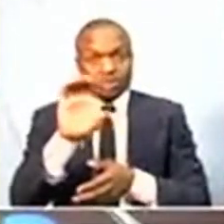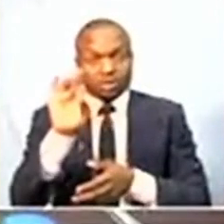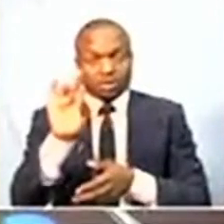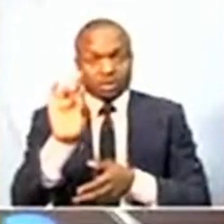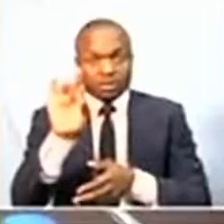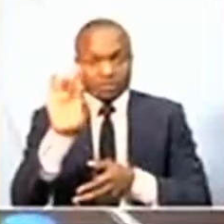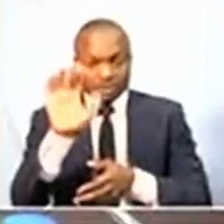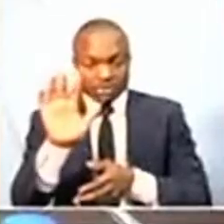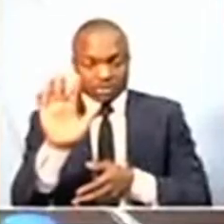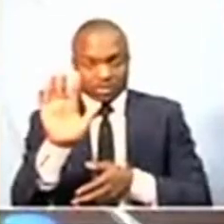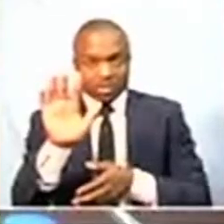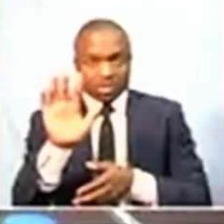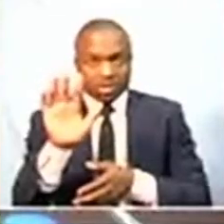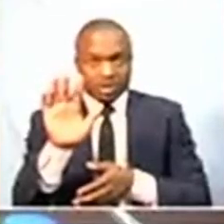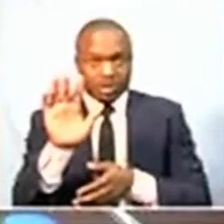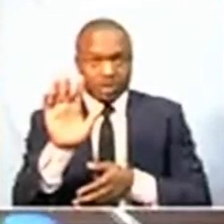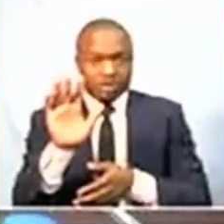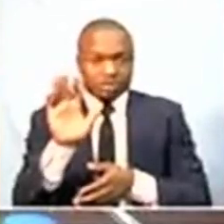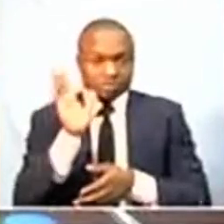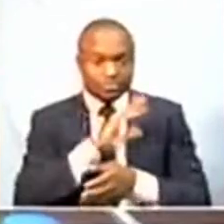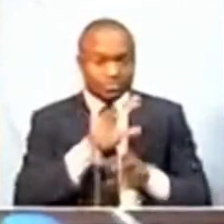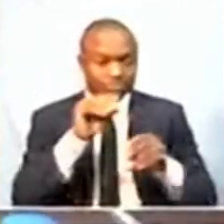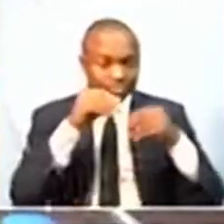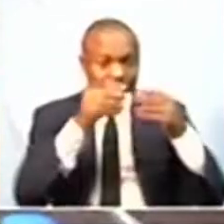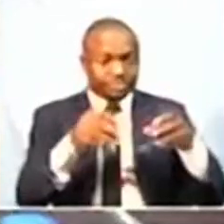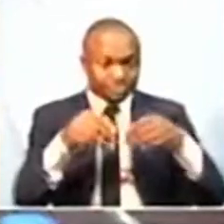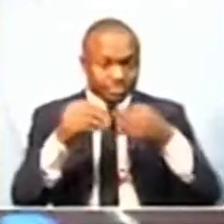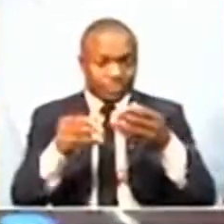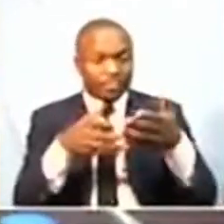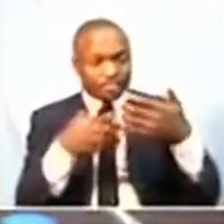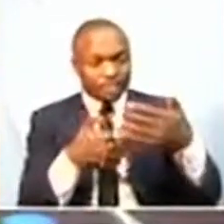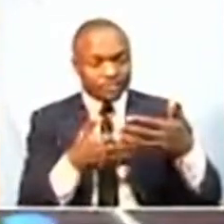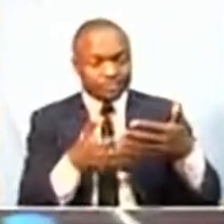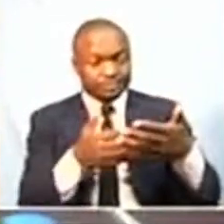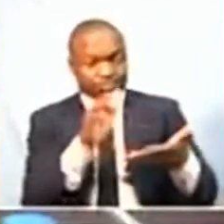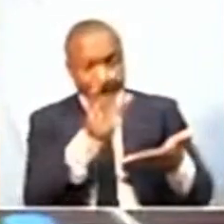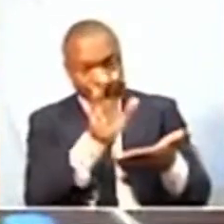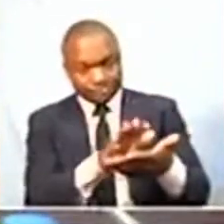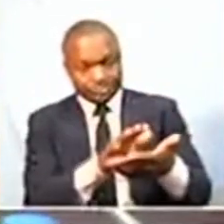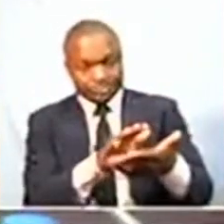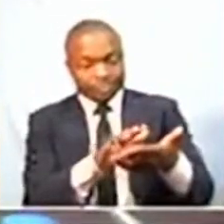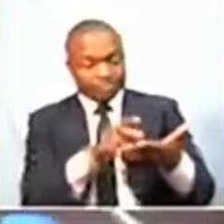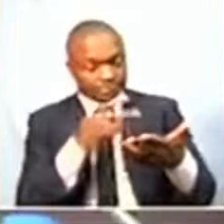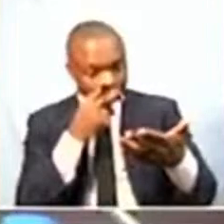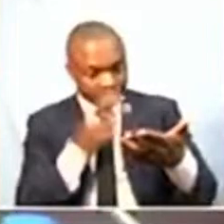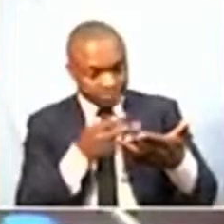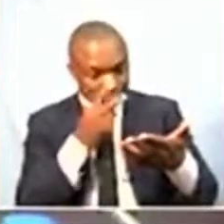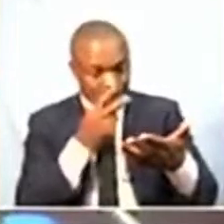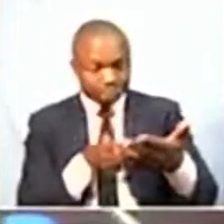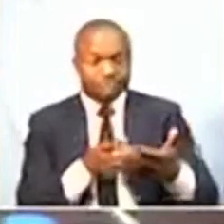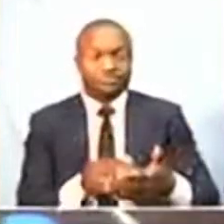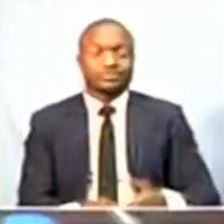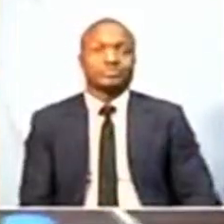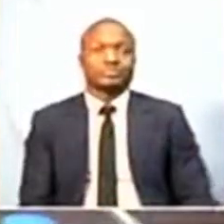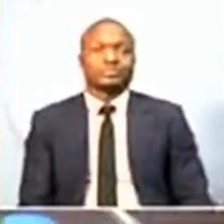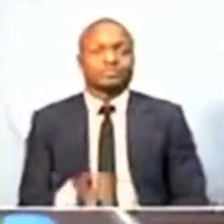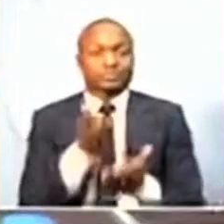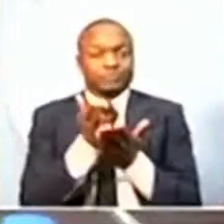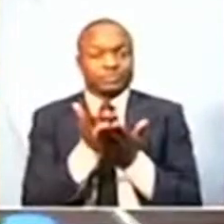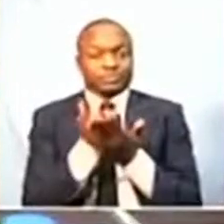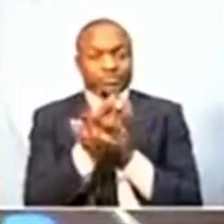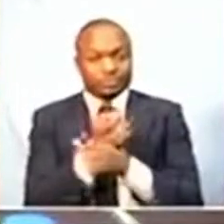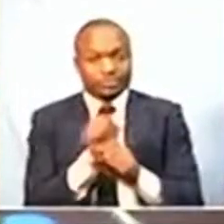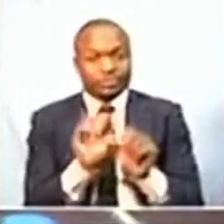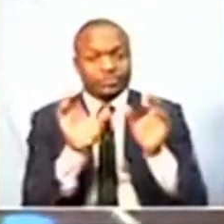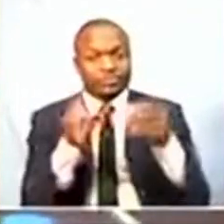3,227,785 have since been disbursed, and documentation is available for verification. A remedial measure,